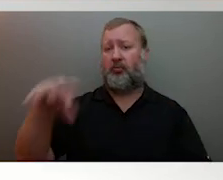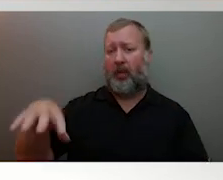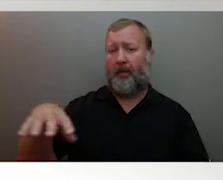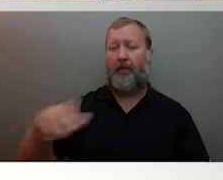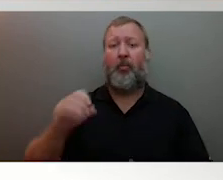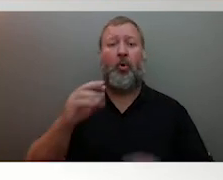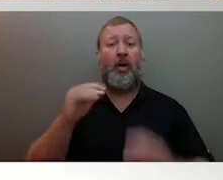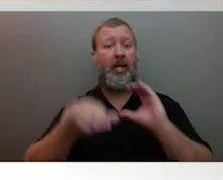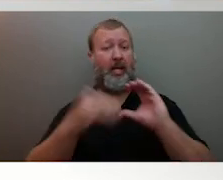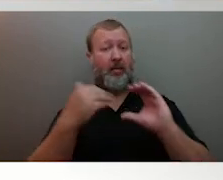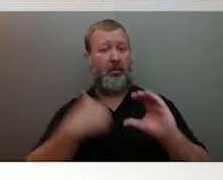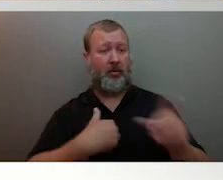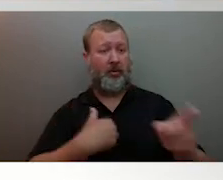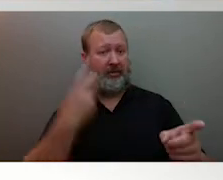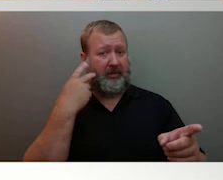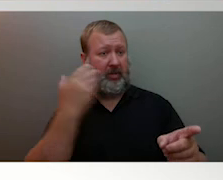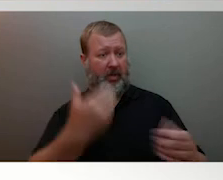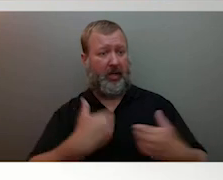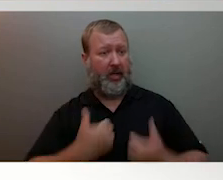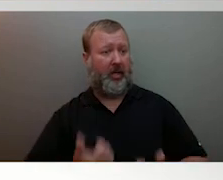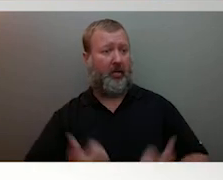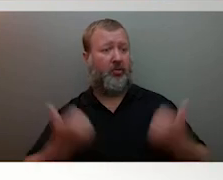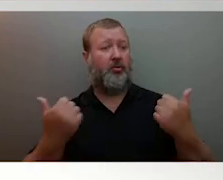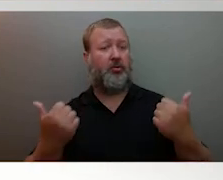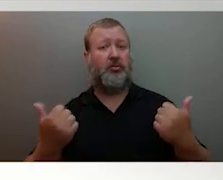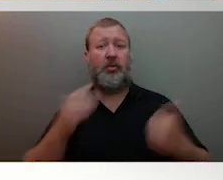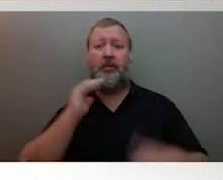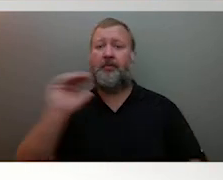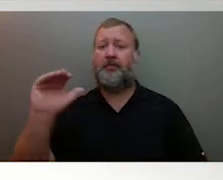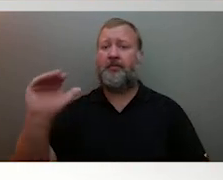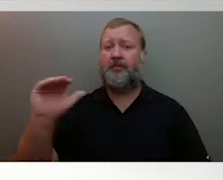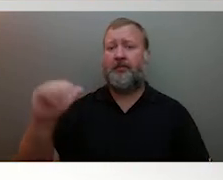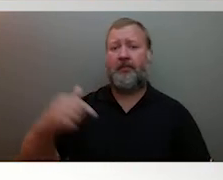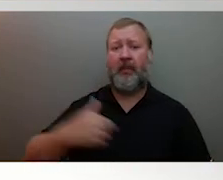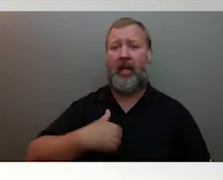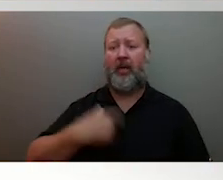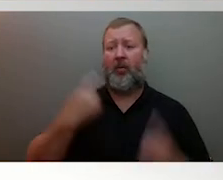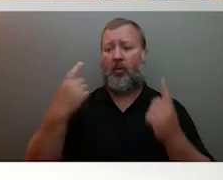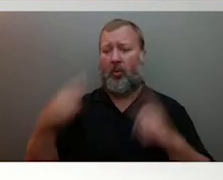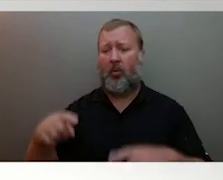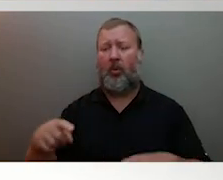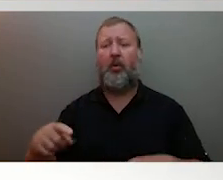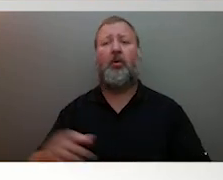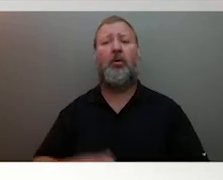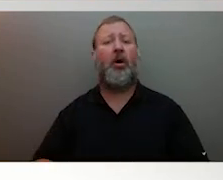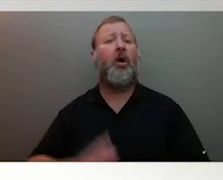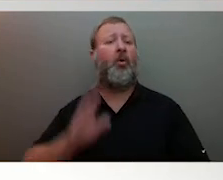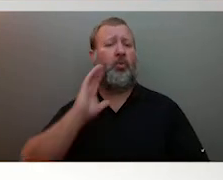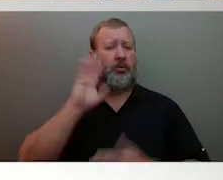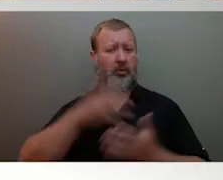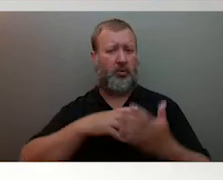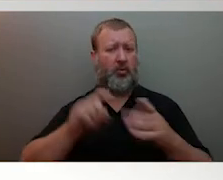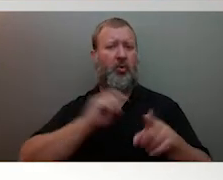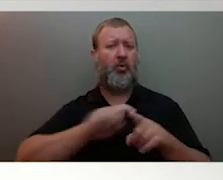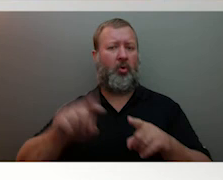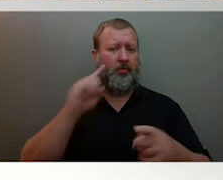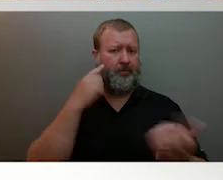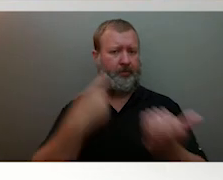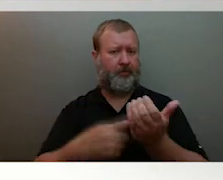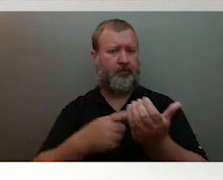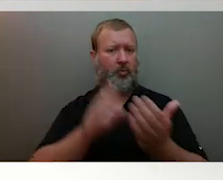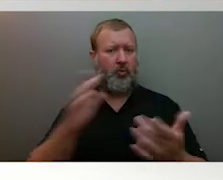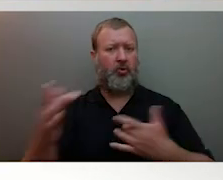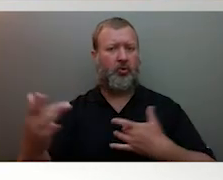or email me now that you have my email address and say, hey, Ms. Strickland, this is what we've got going on. I will then schedule a call so we can discuss